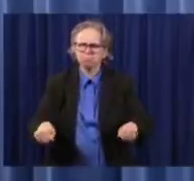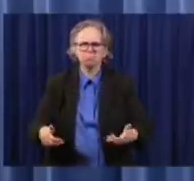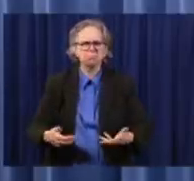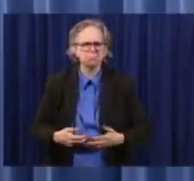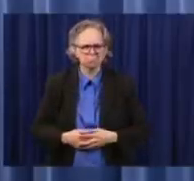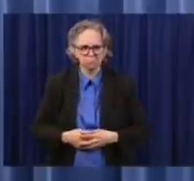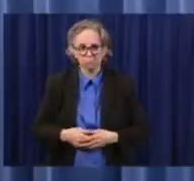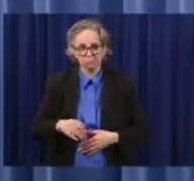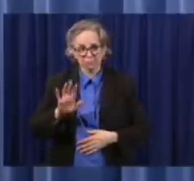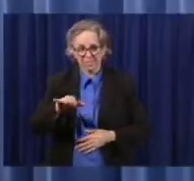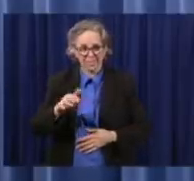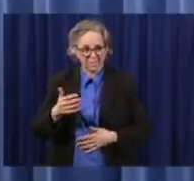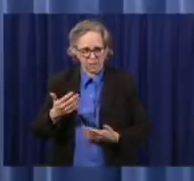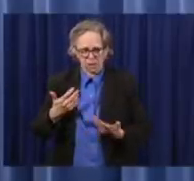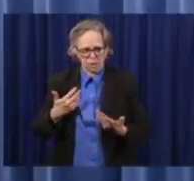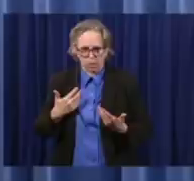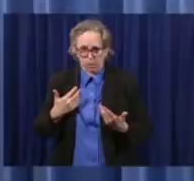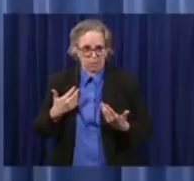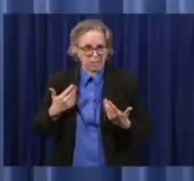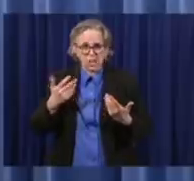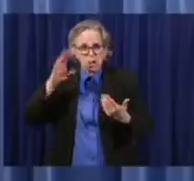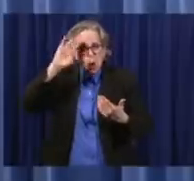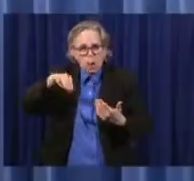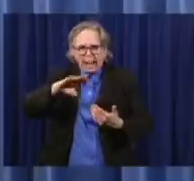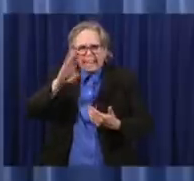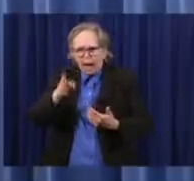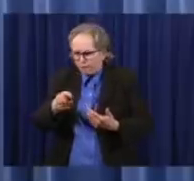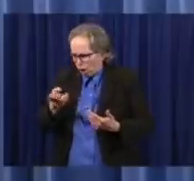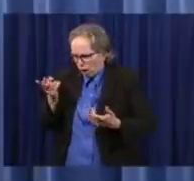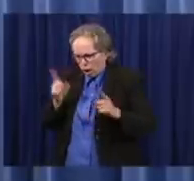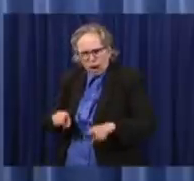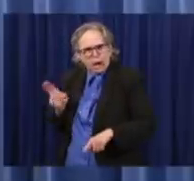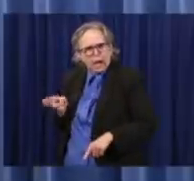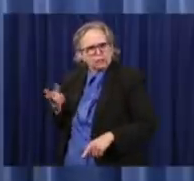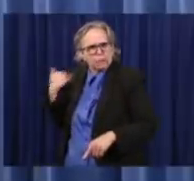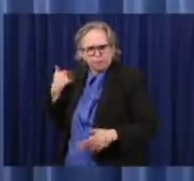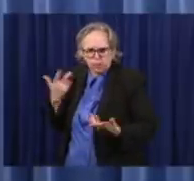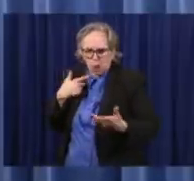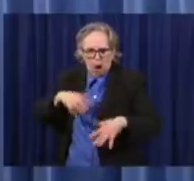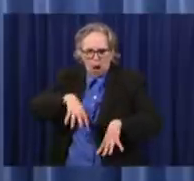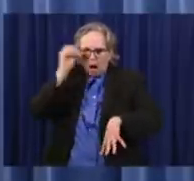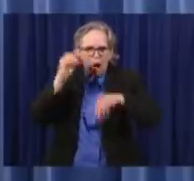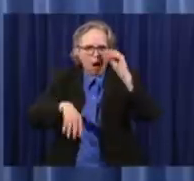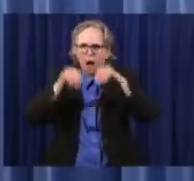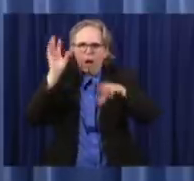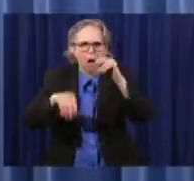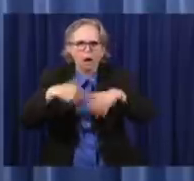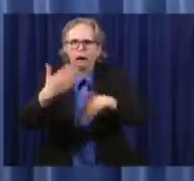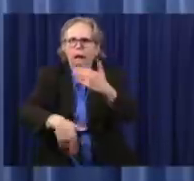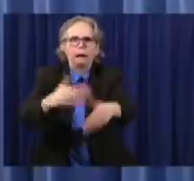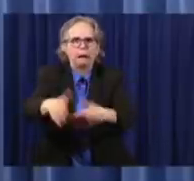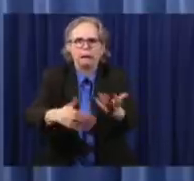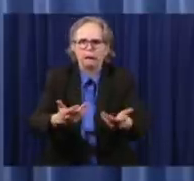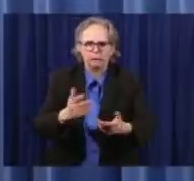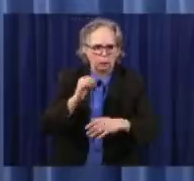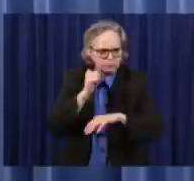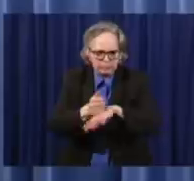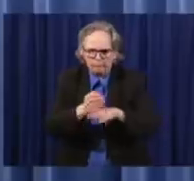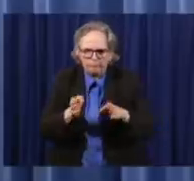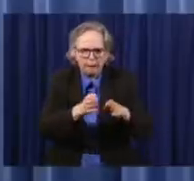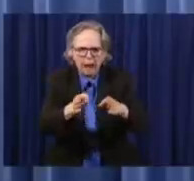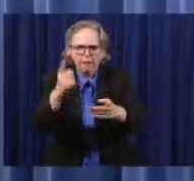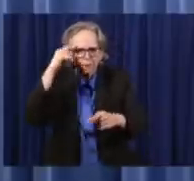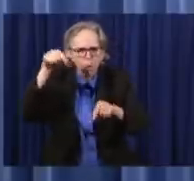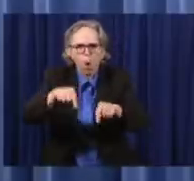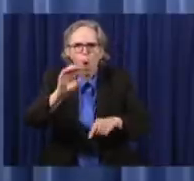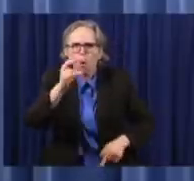that has not had to be done in 100 years in Ohio. And the fact